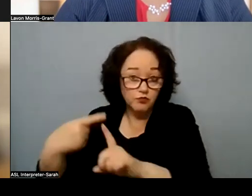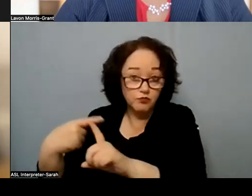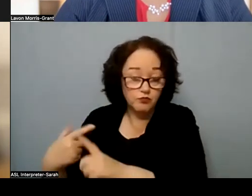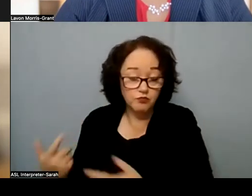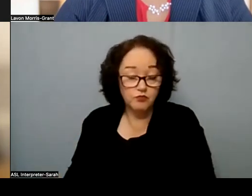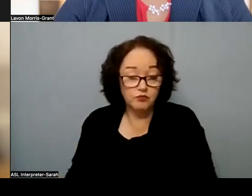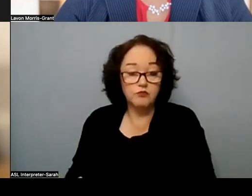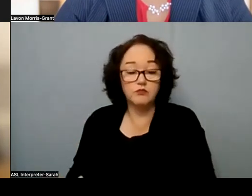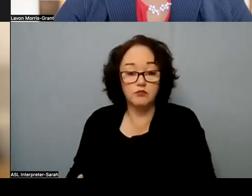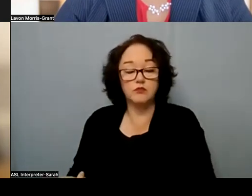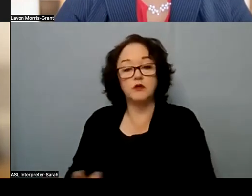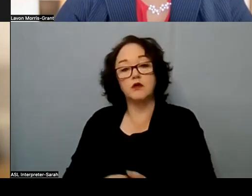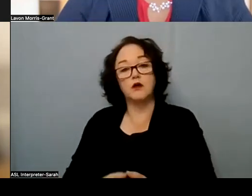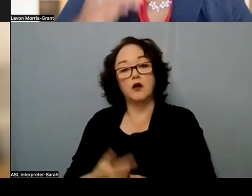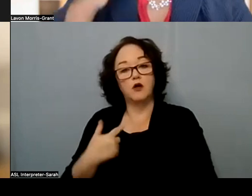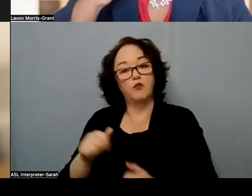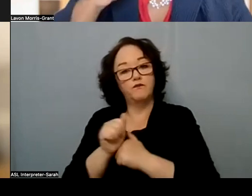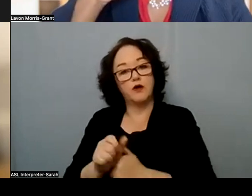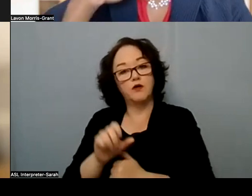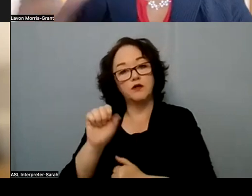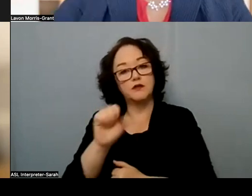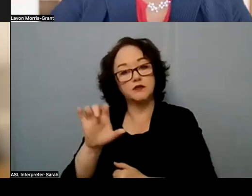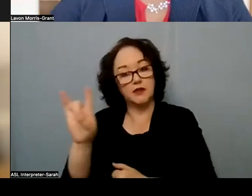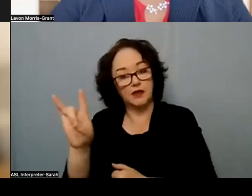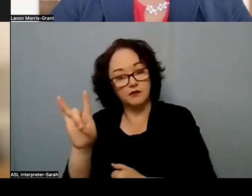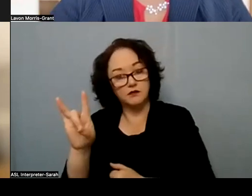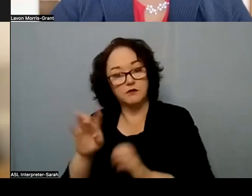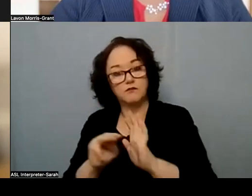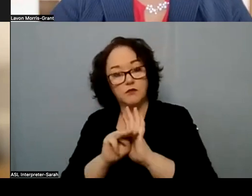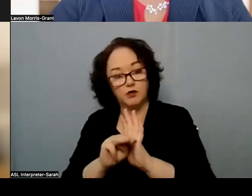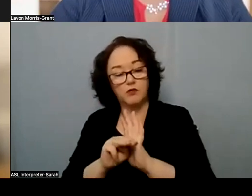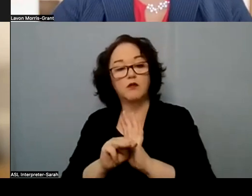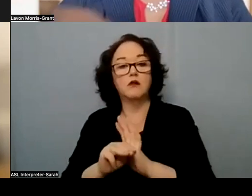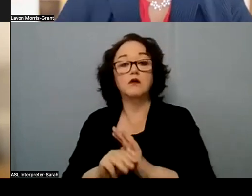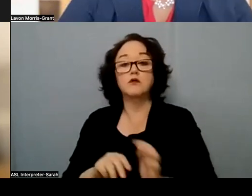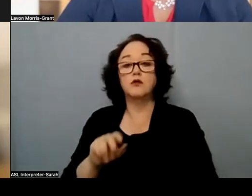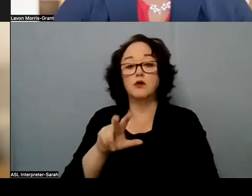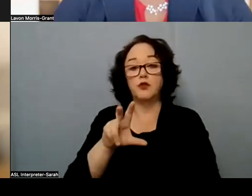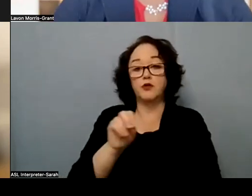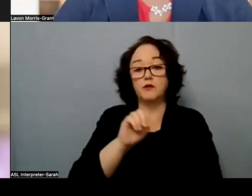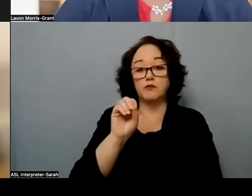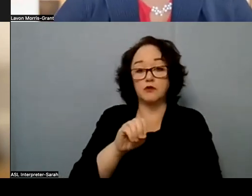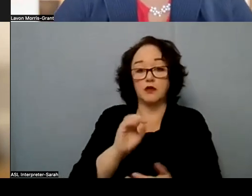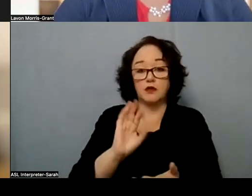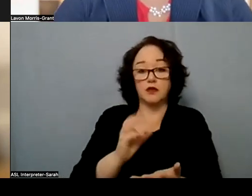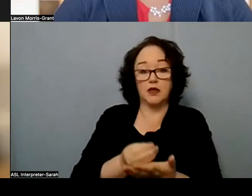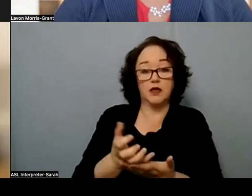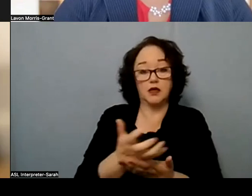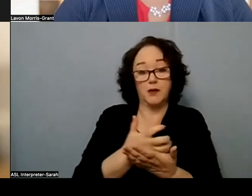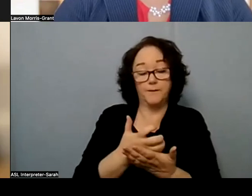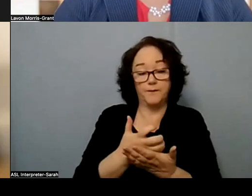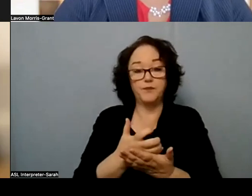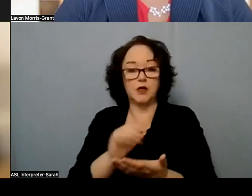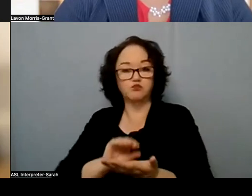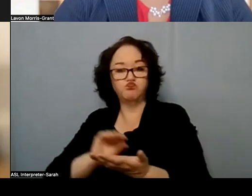Section 8 model, which is that residents who are moving in have a 30% share of their income that they pay towards their total housing cost, which